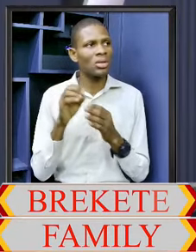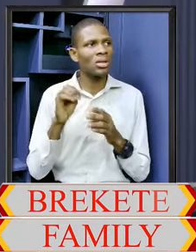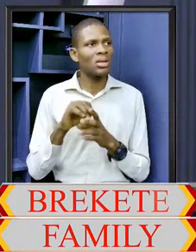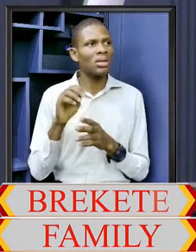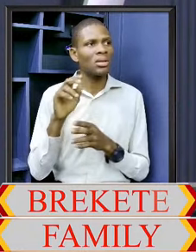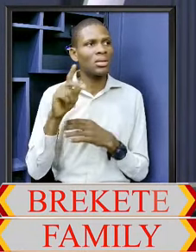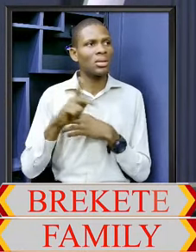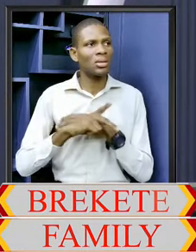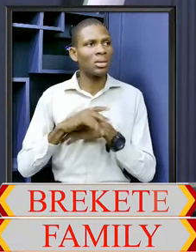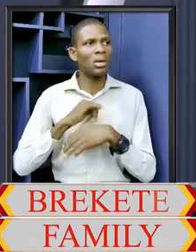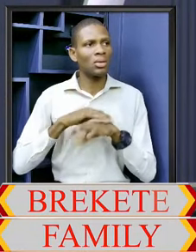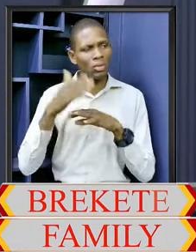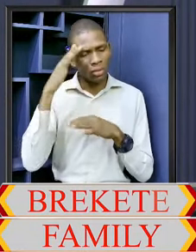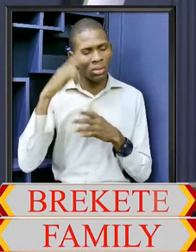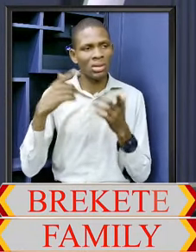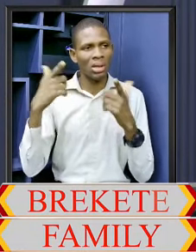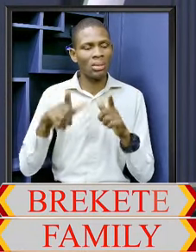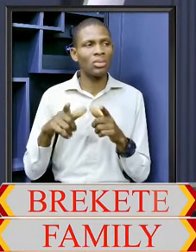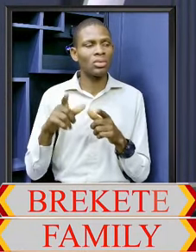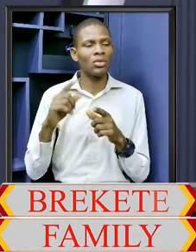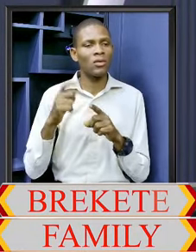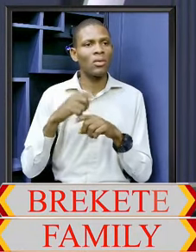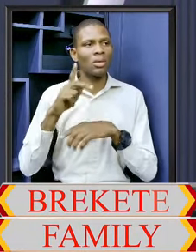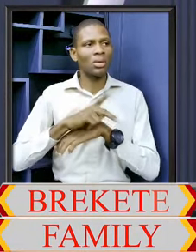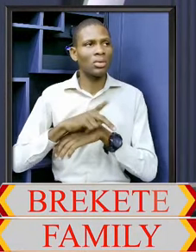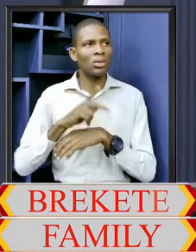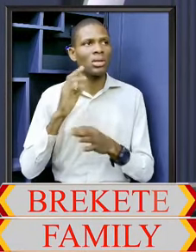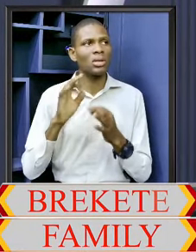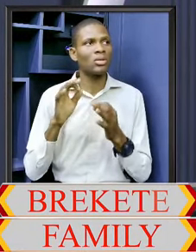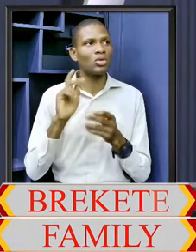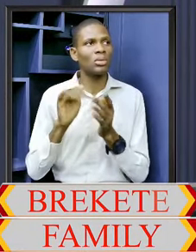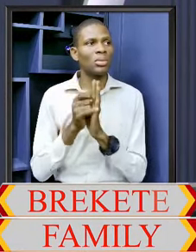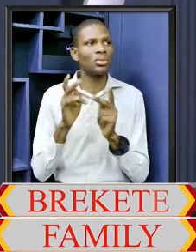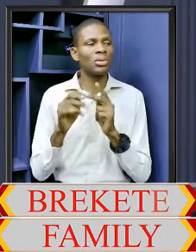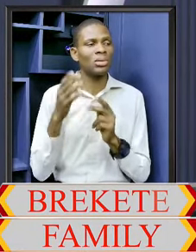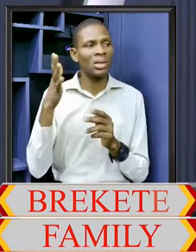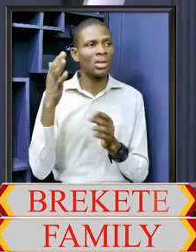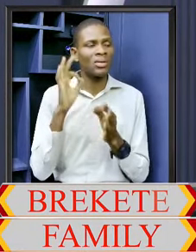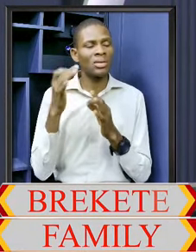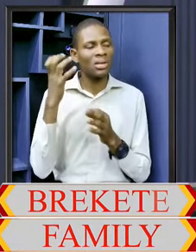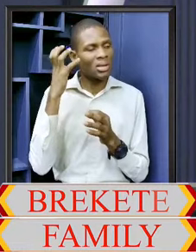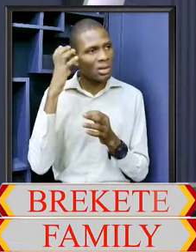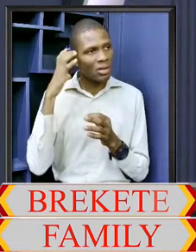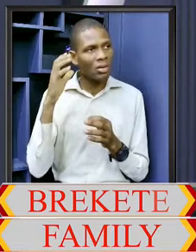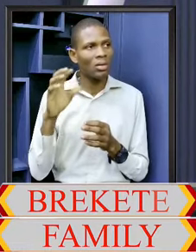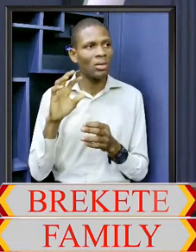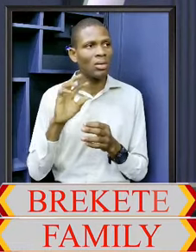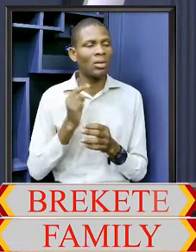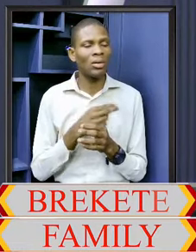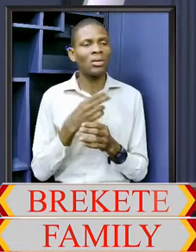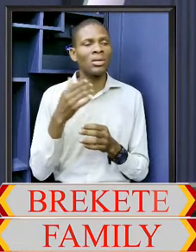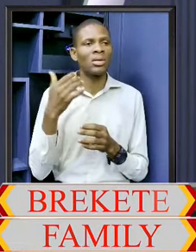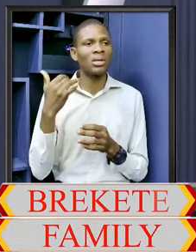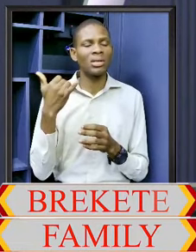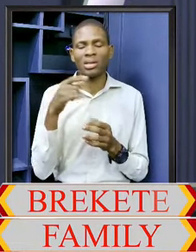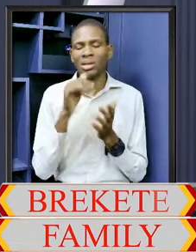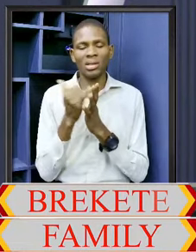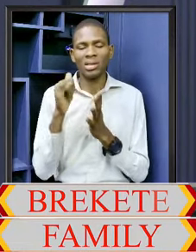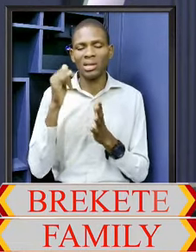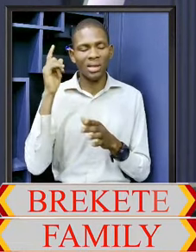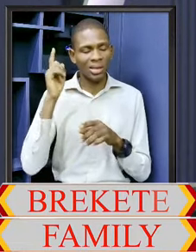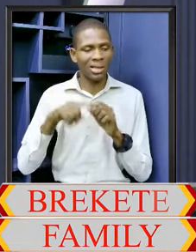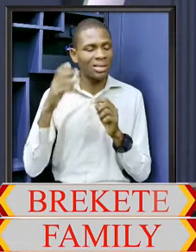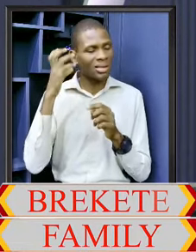I don't know what thing they happen for Kaduna side, but if people were there for Kaduna, they hear us. In talk say they no fit hear from